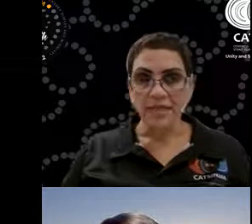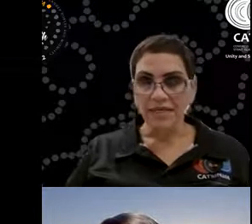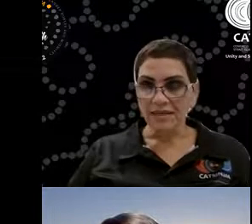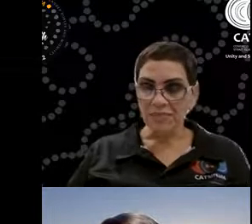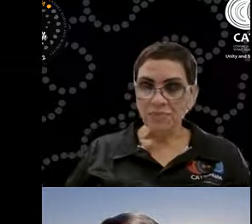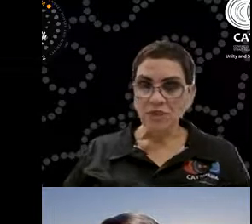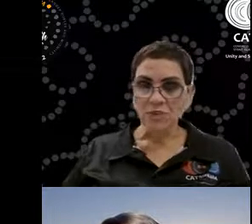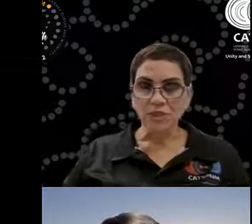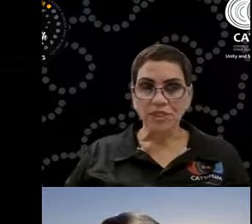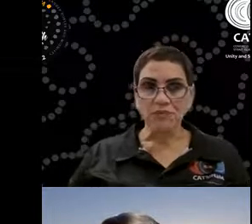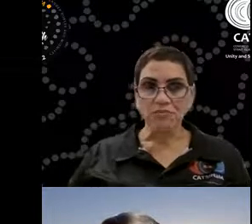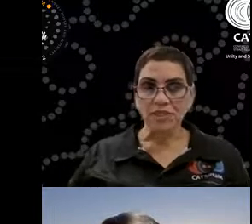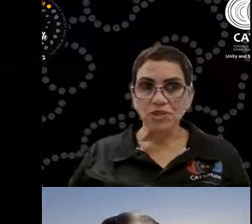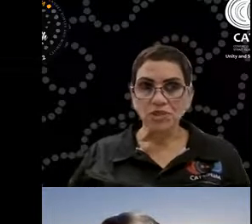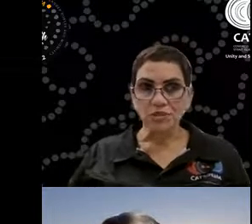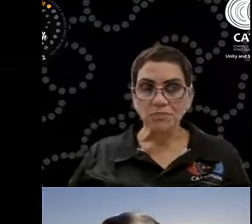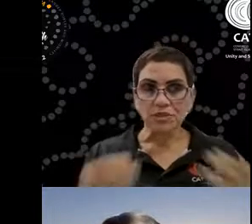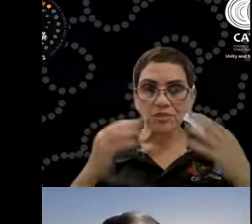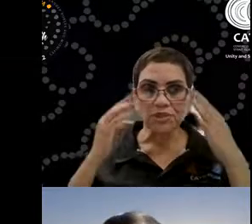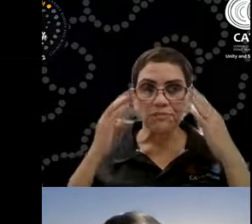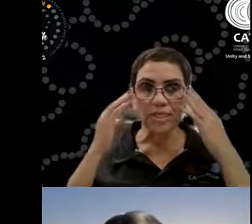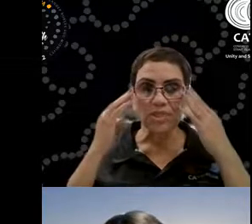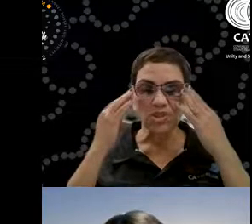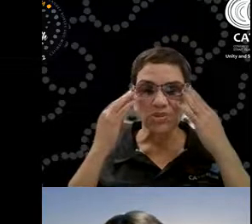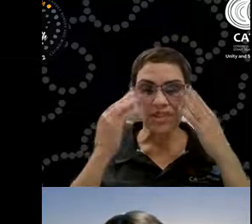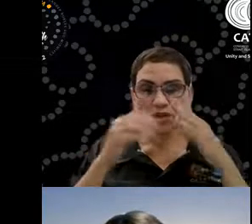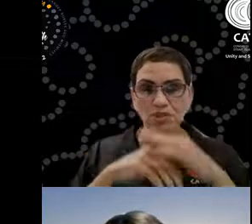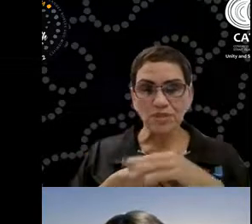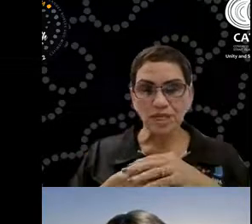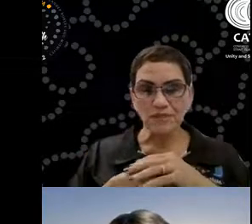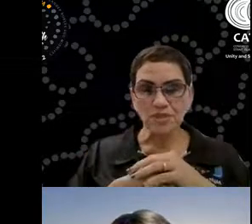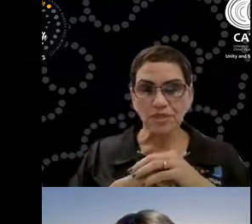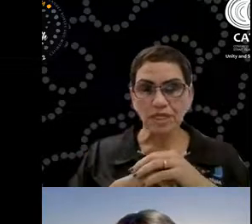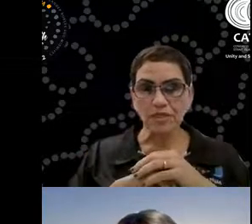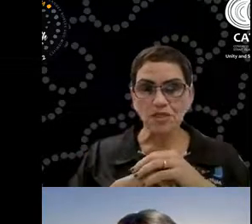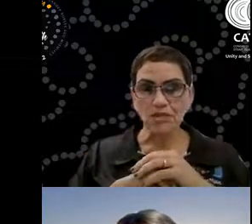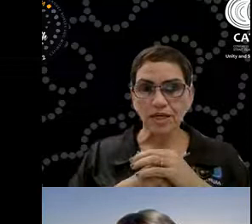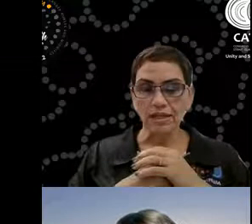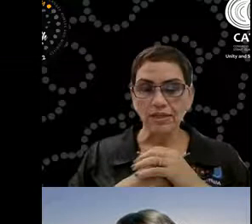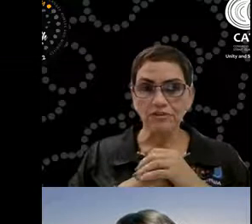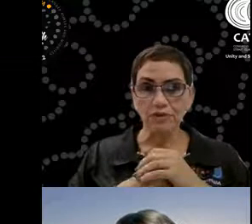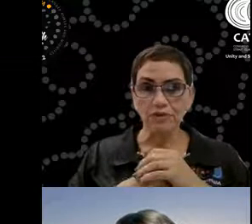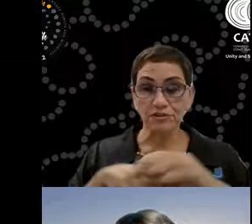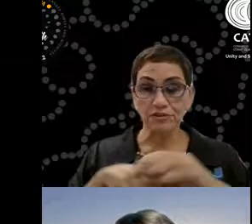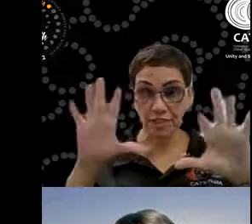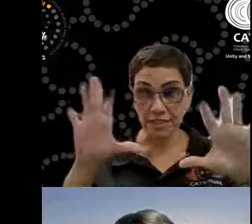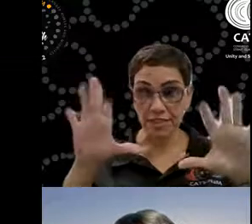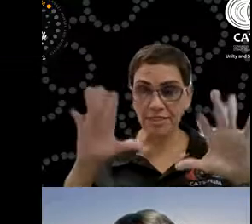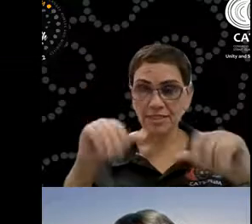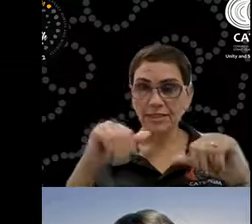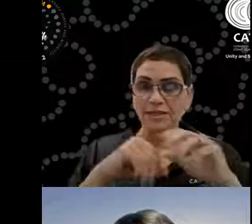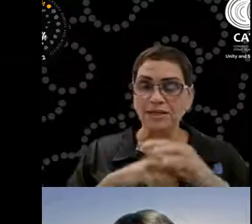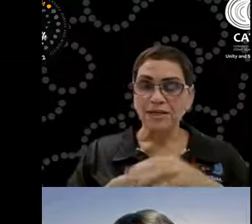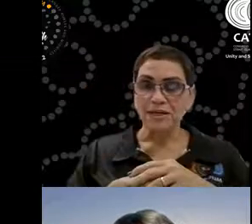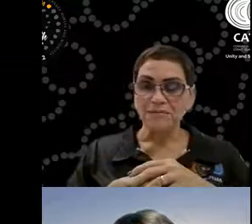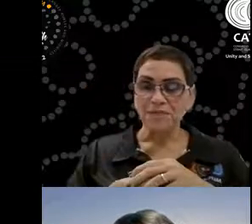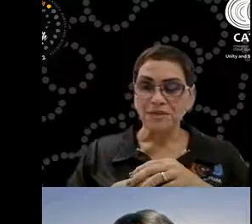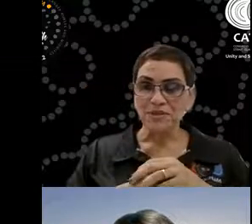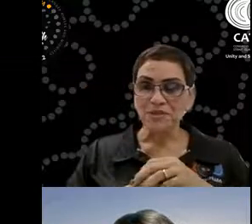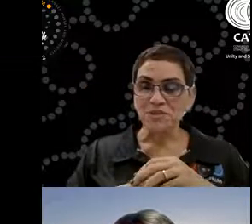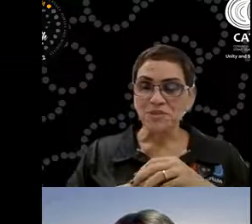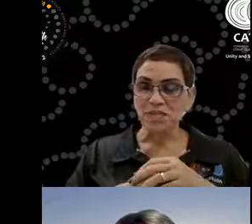So what I'm presenting here, and some of the work that we've been doing, because we've been doing cultural safety training in Australia for 50